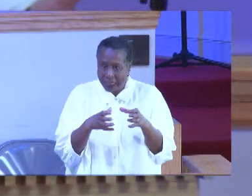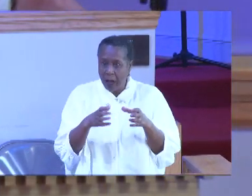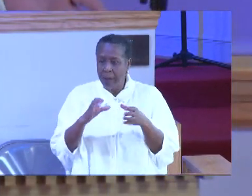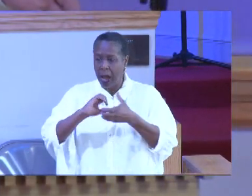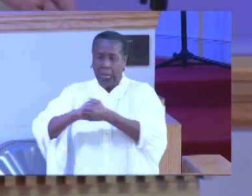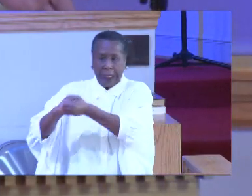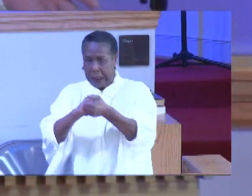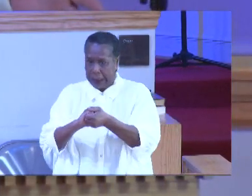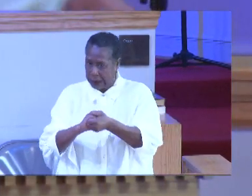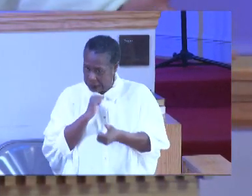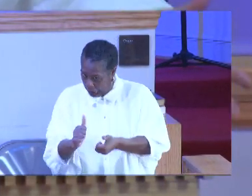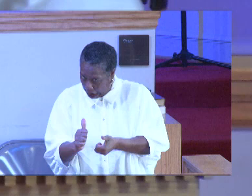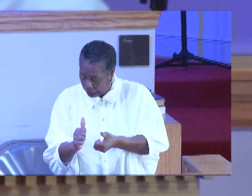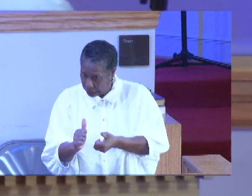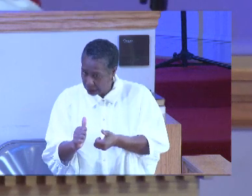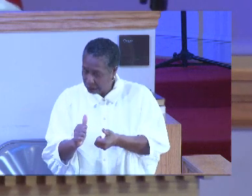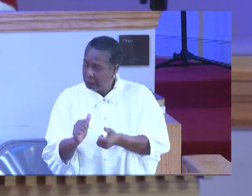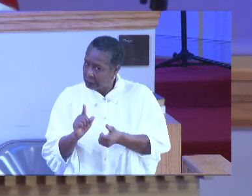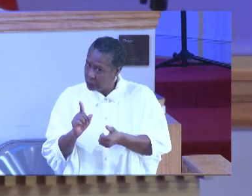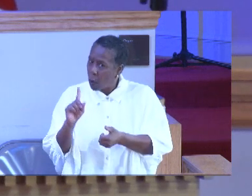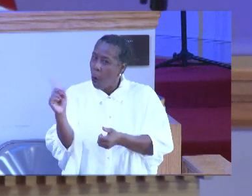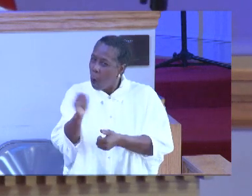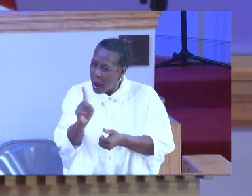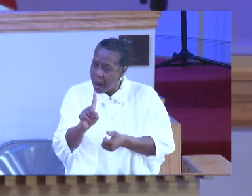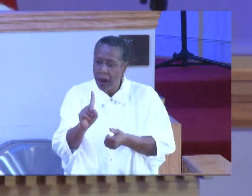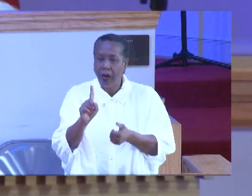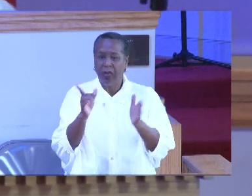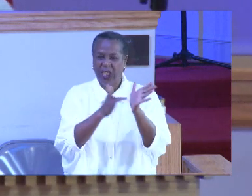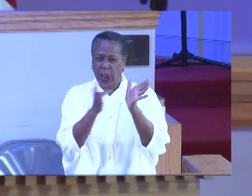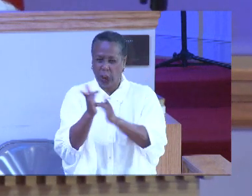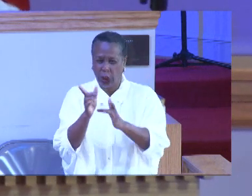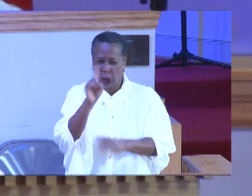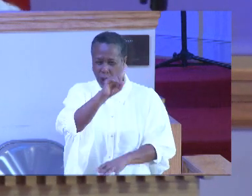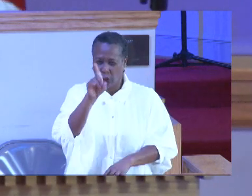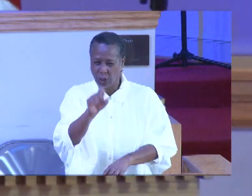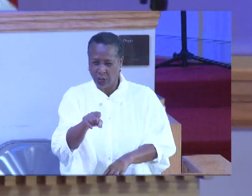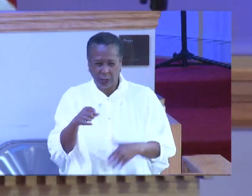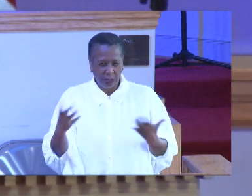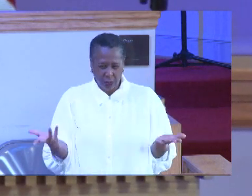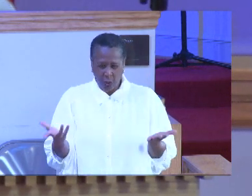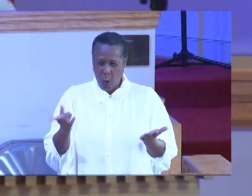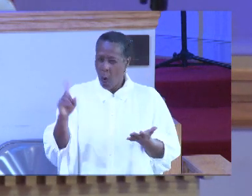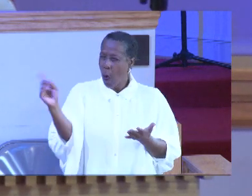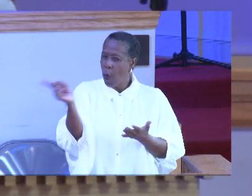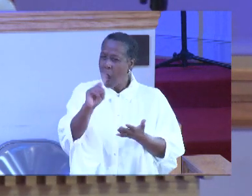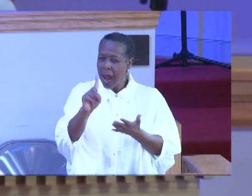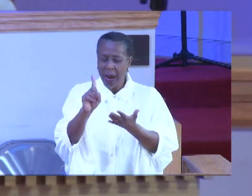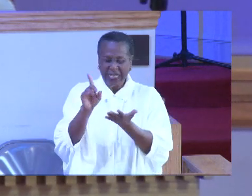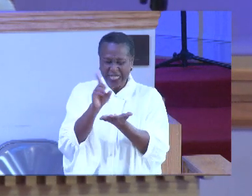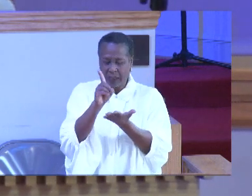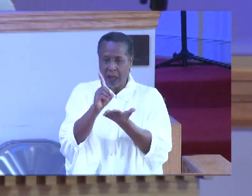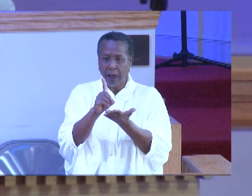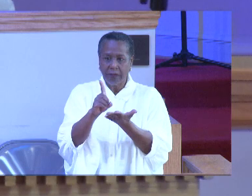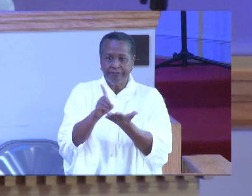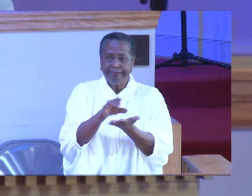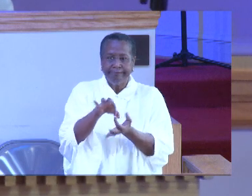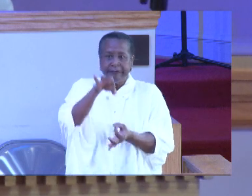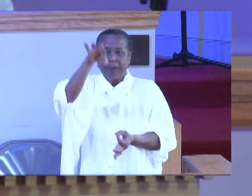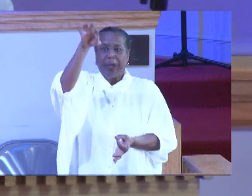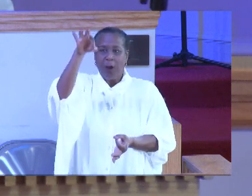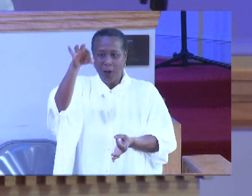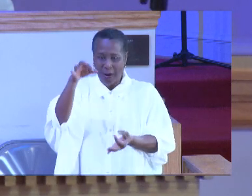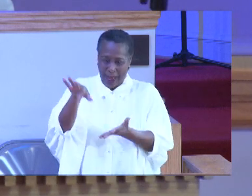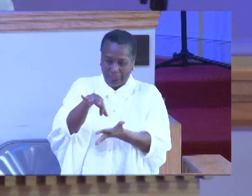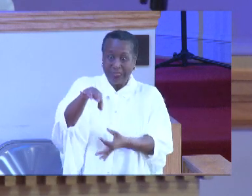Where is Jesus? Where's the divine spirit that liberates